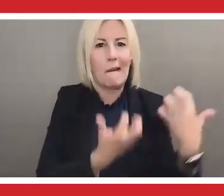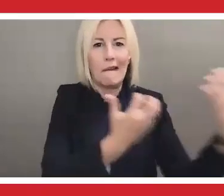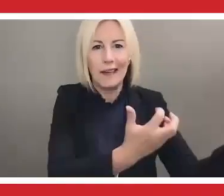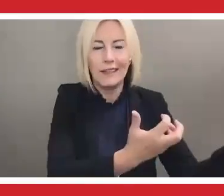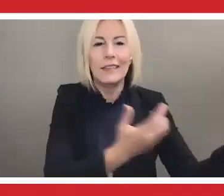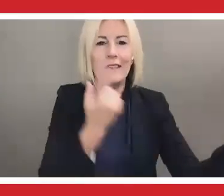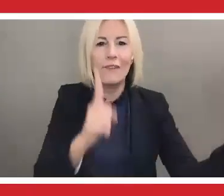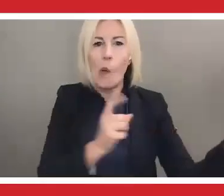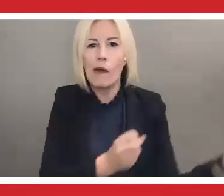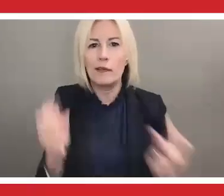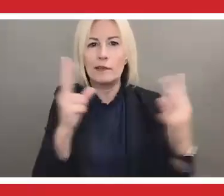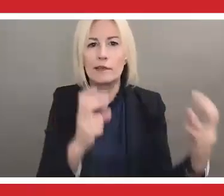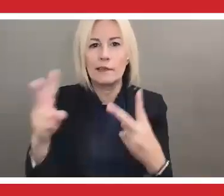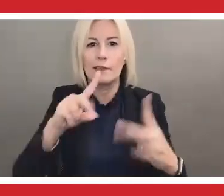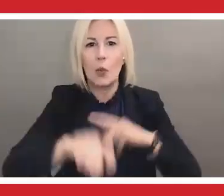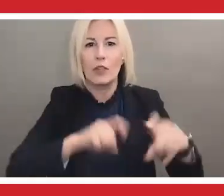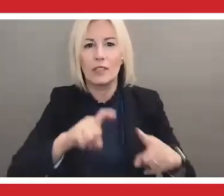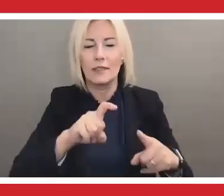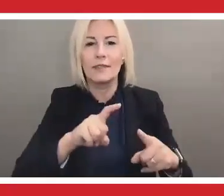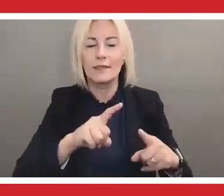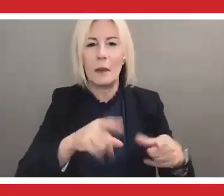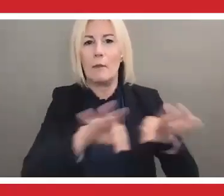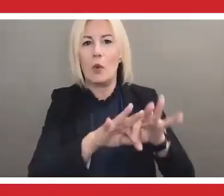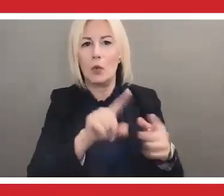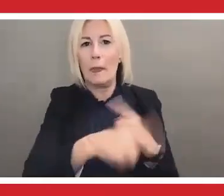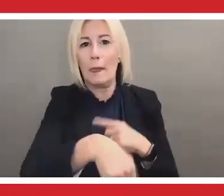questions that are important to them. And so far, the most